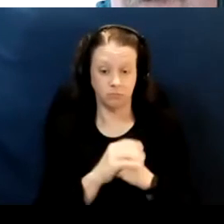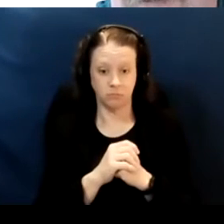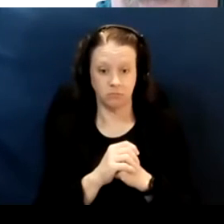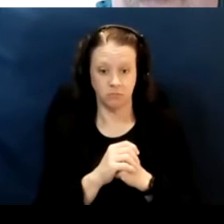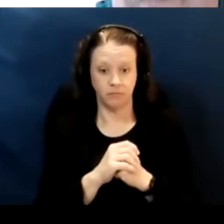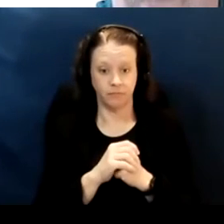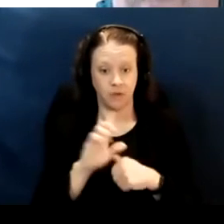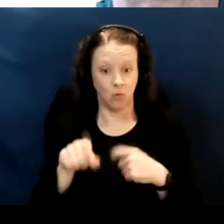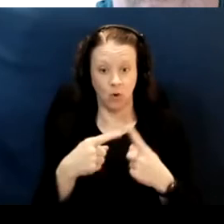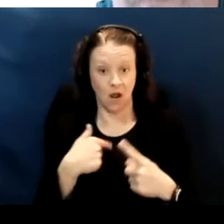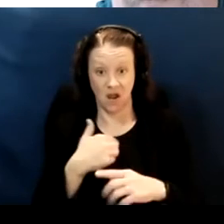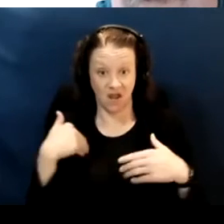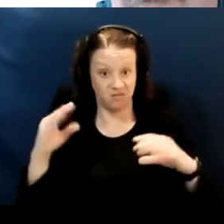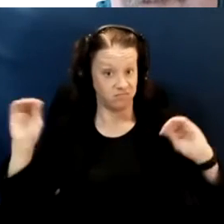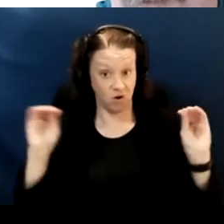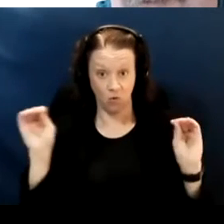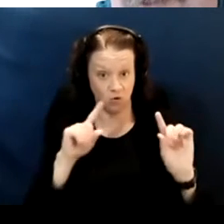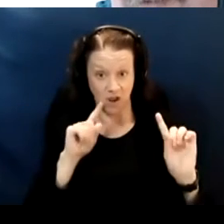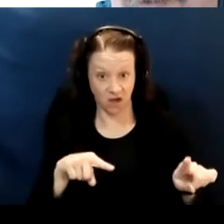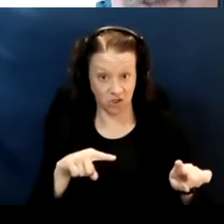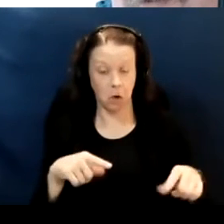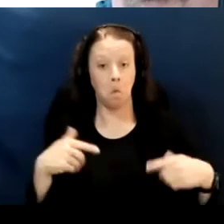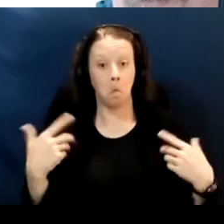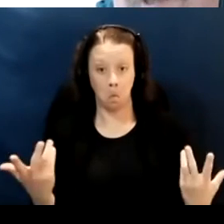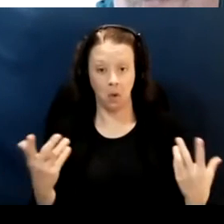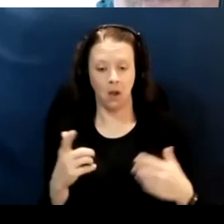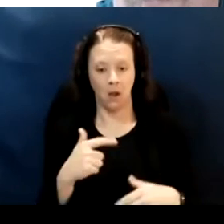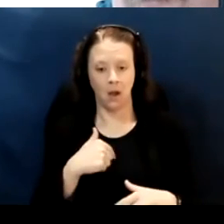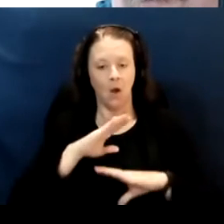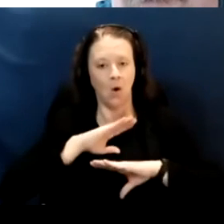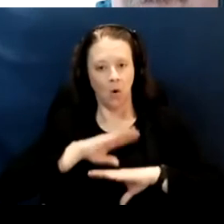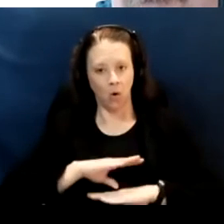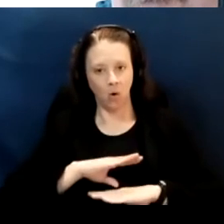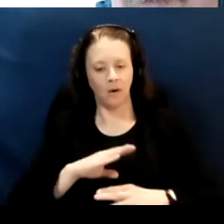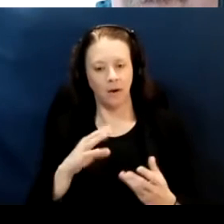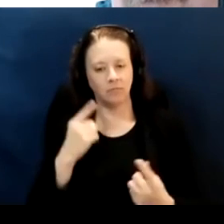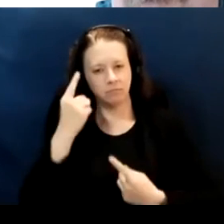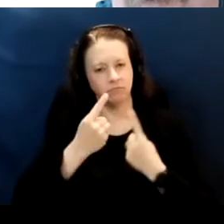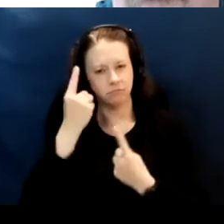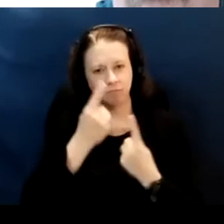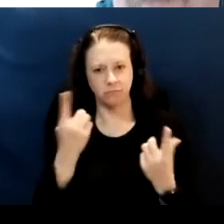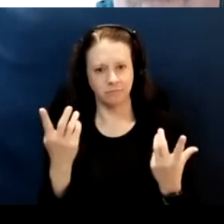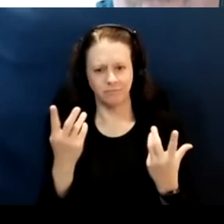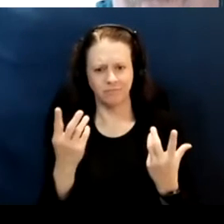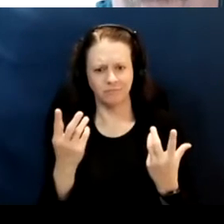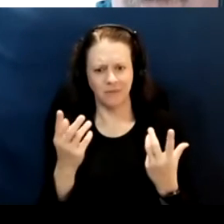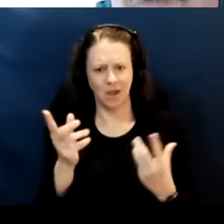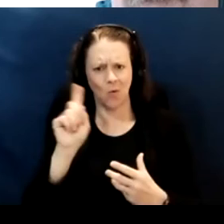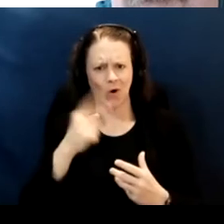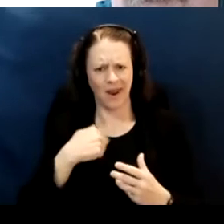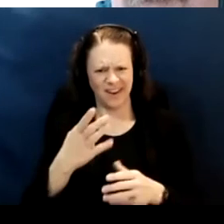When I didn't have the reactions, I kind of wondered, where did I get all them false